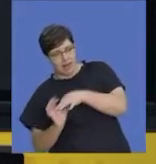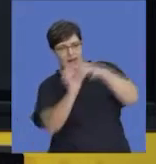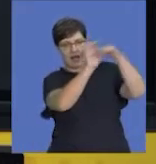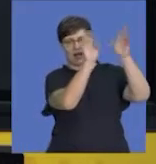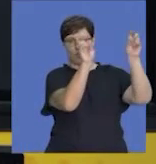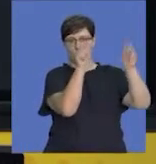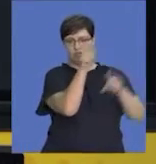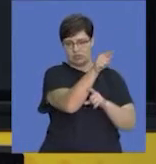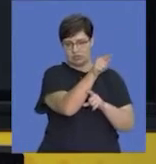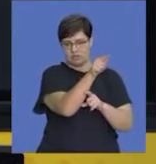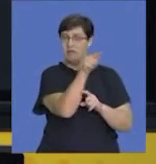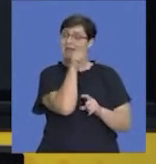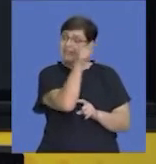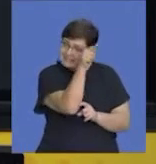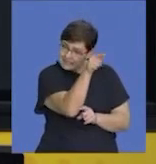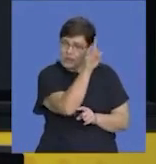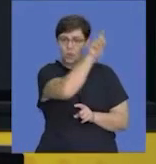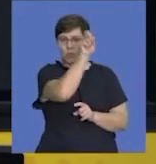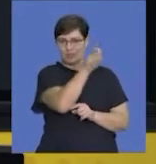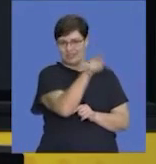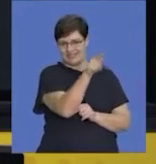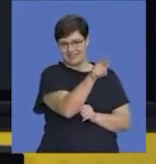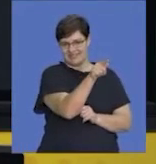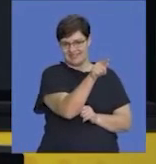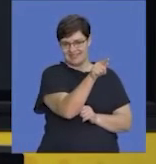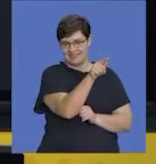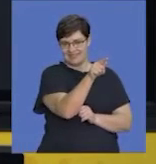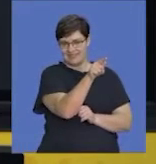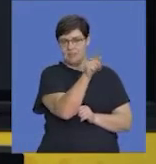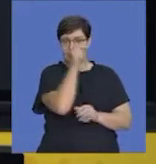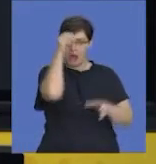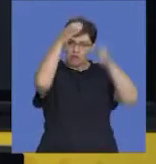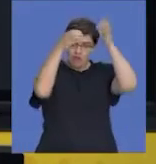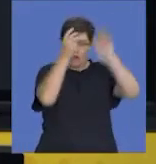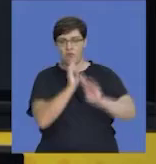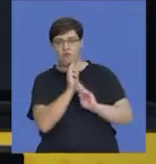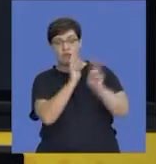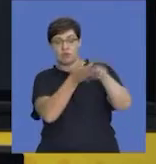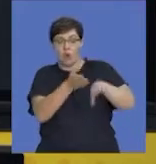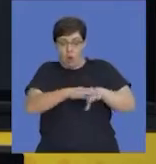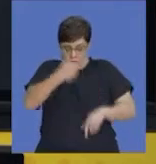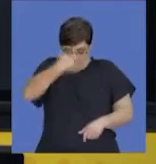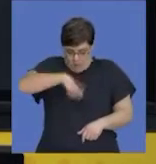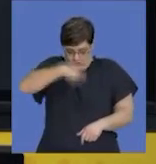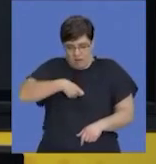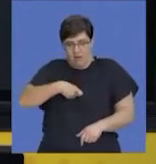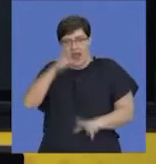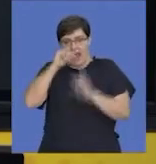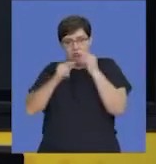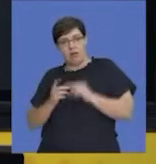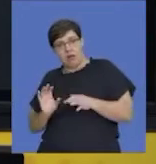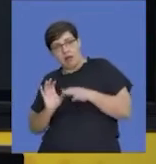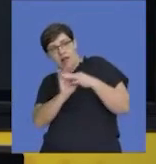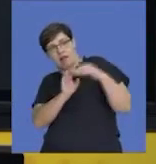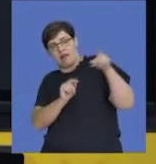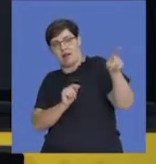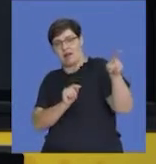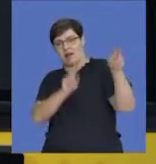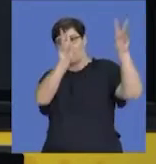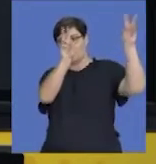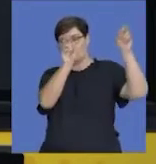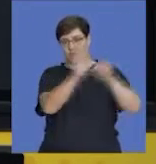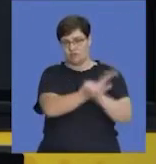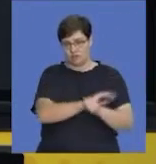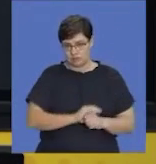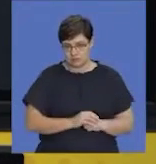Remember, the quotation is the actual question, and you're writing a creative response based on your personal experience that links with the